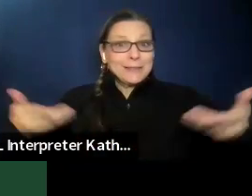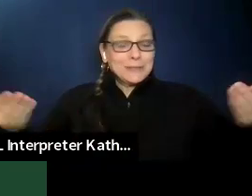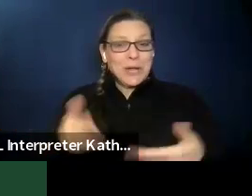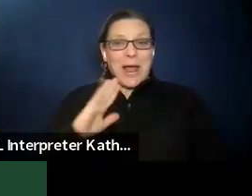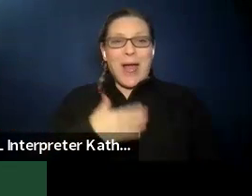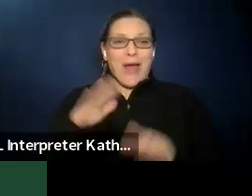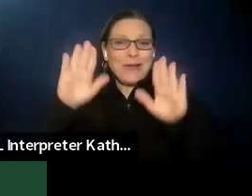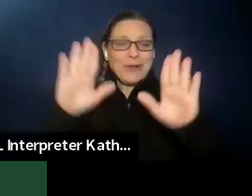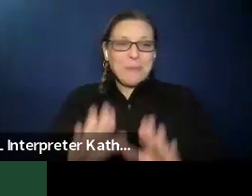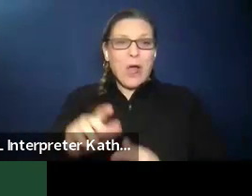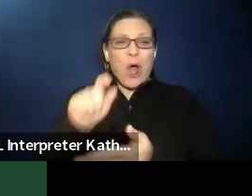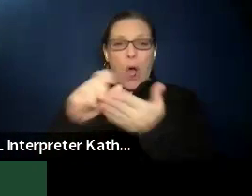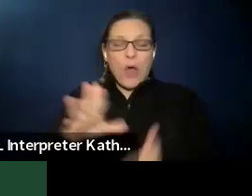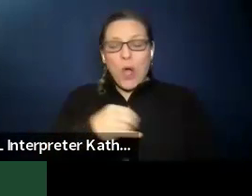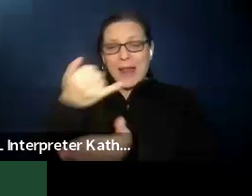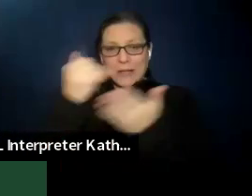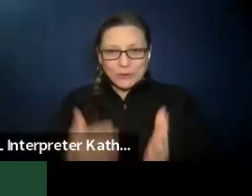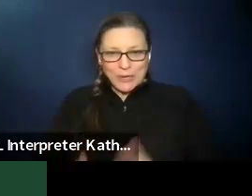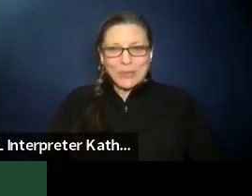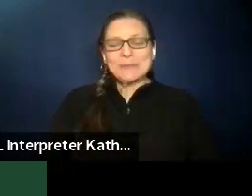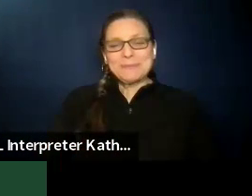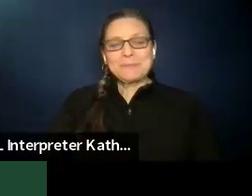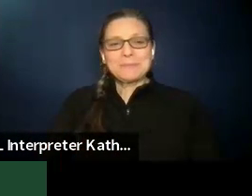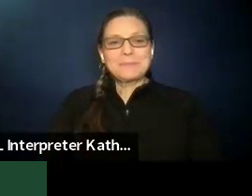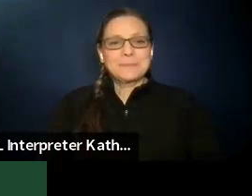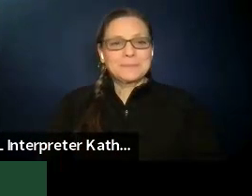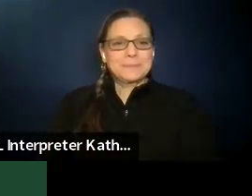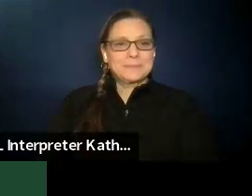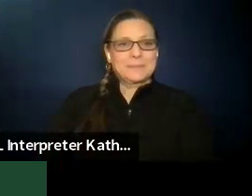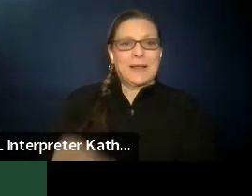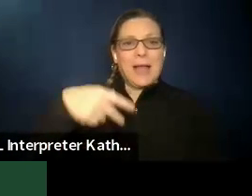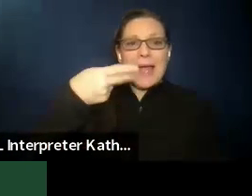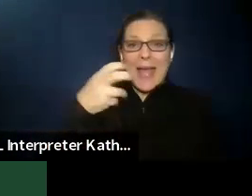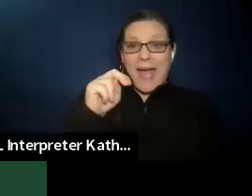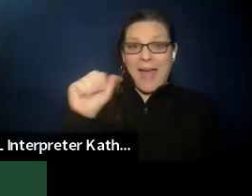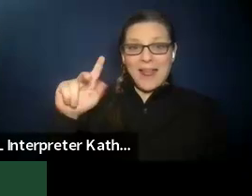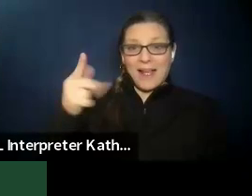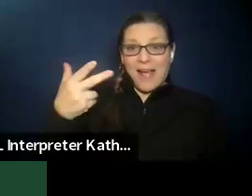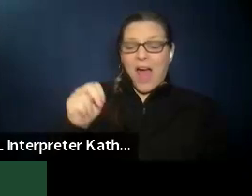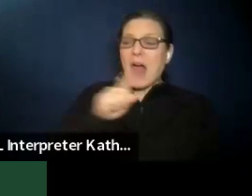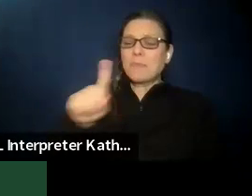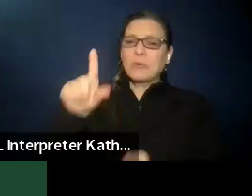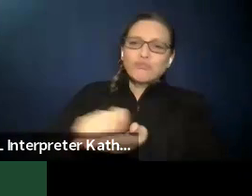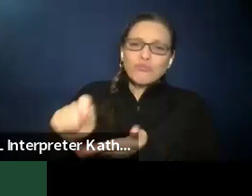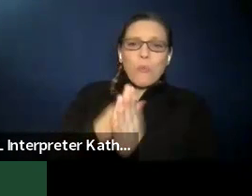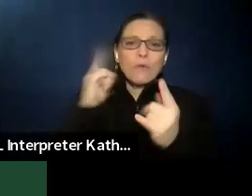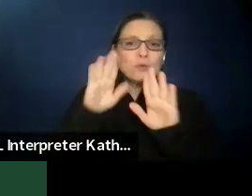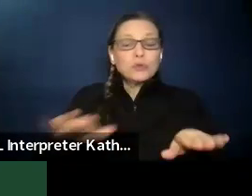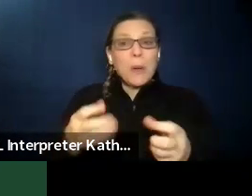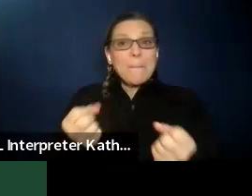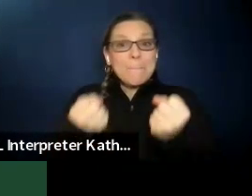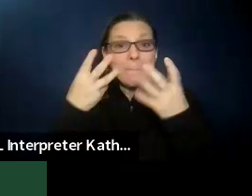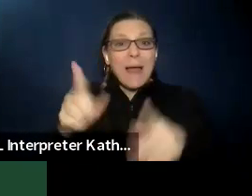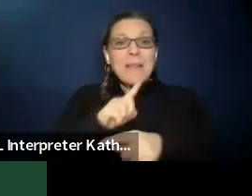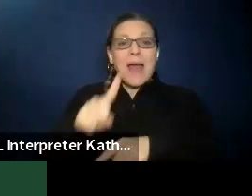our incredible author and illustrator. Hena Khan has been publishing books for children, including many that center